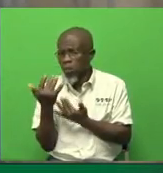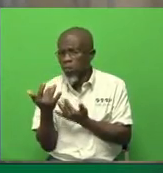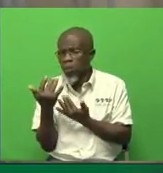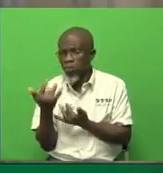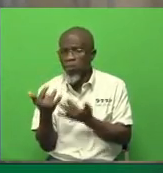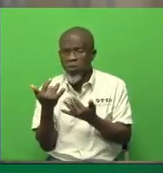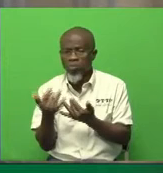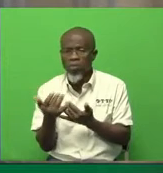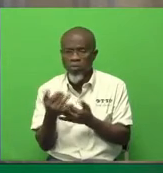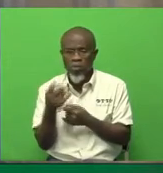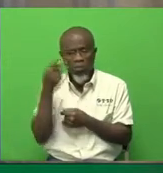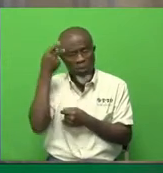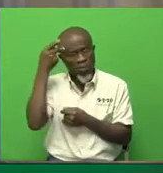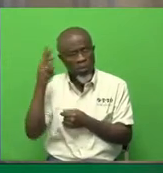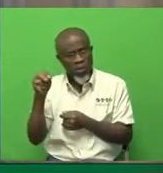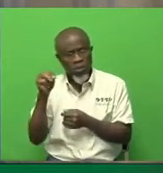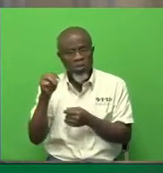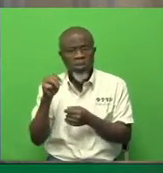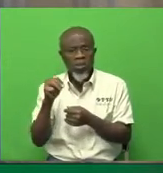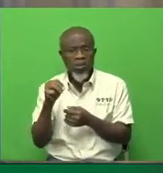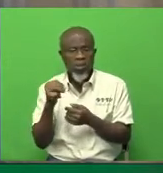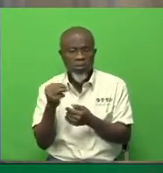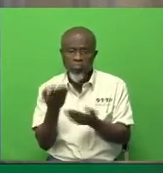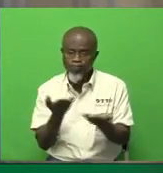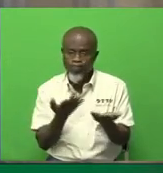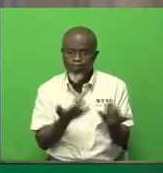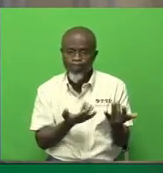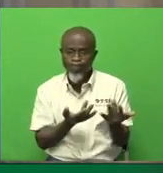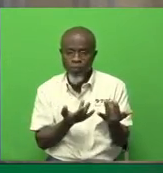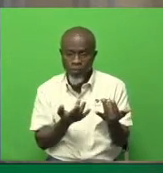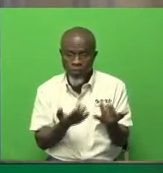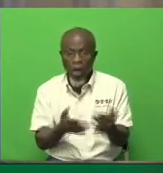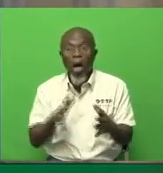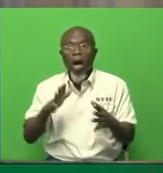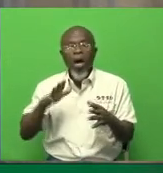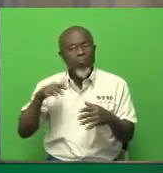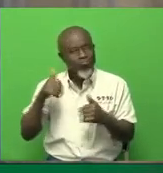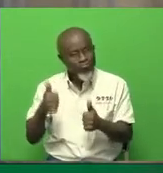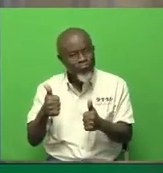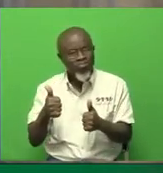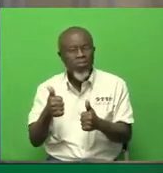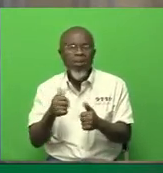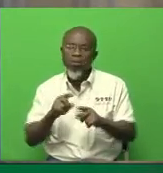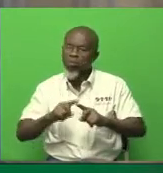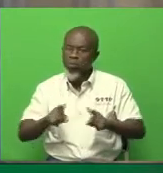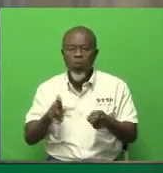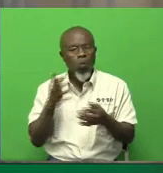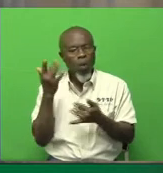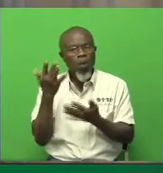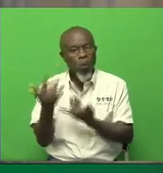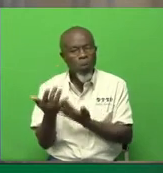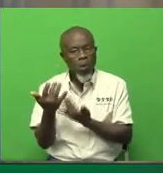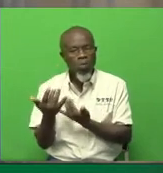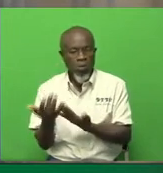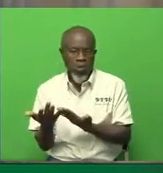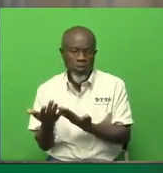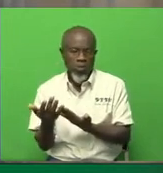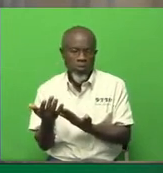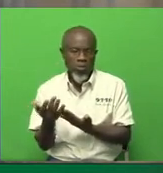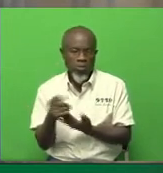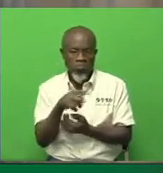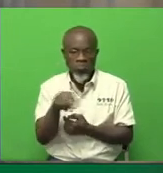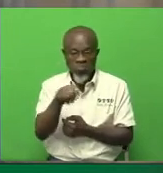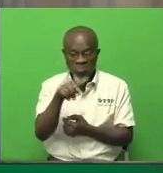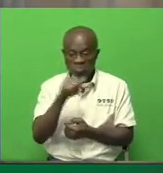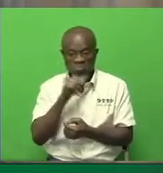have this Damascus moment the position of our energy sector is a direct result of the misunderstanding